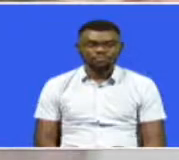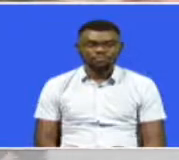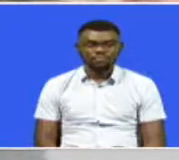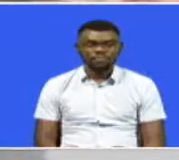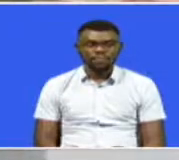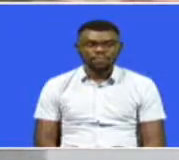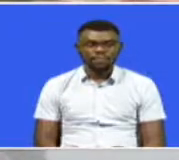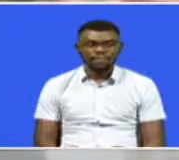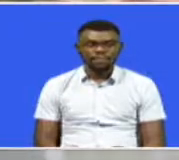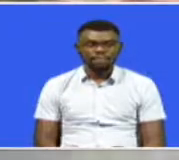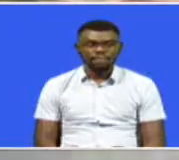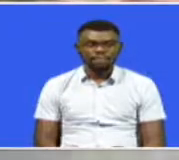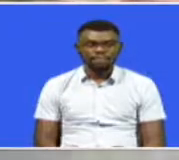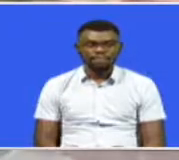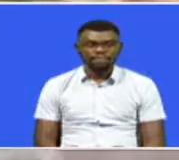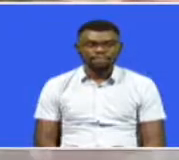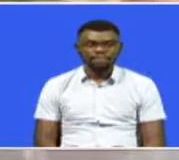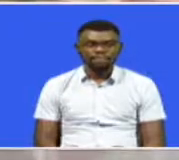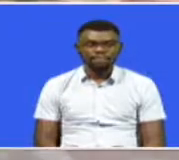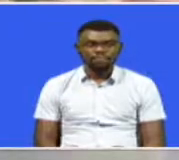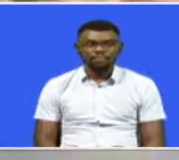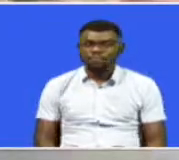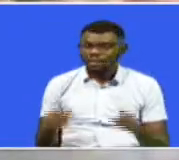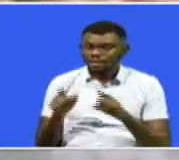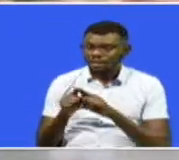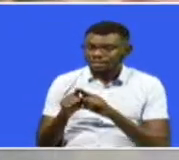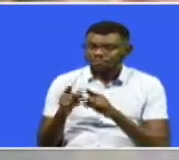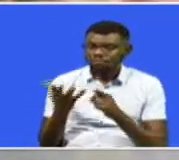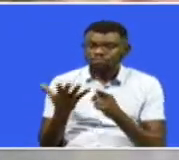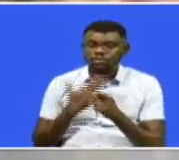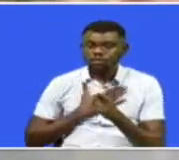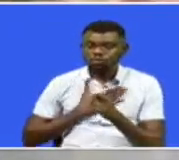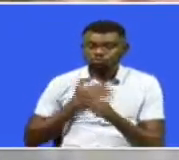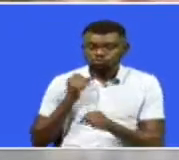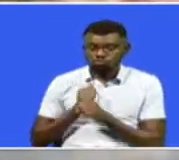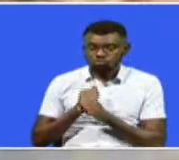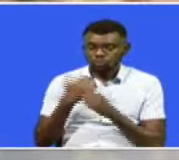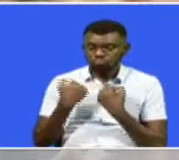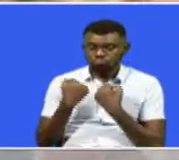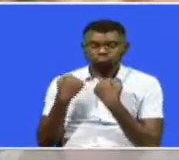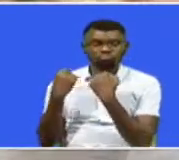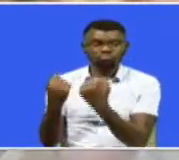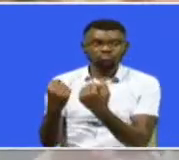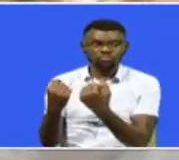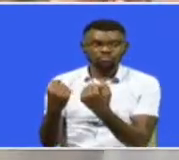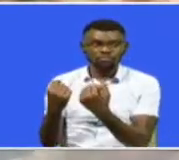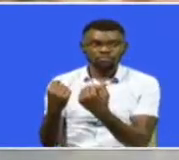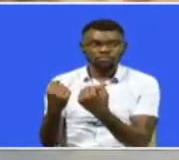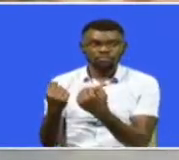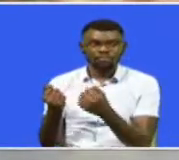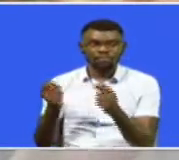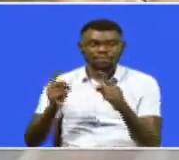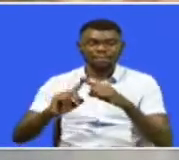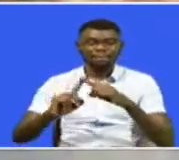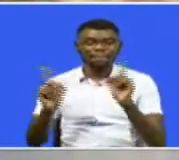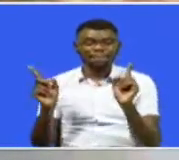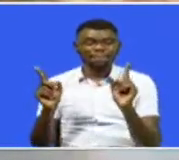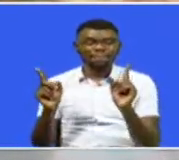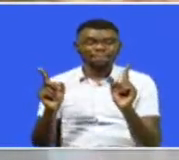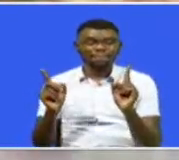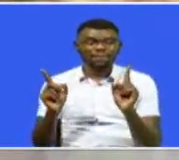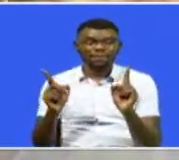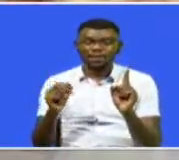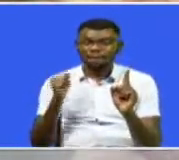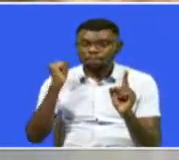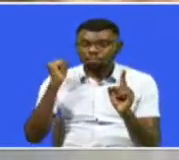We're able to de-escalate situations because apart from during the caravan of Lemunona Sahi, in other subsequent engagements, we talk with the